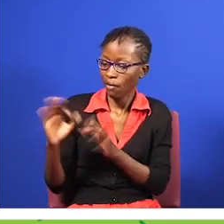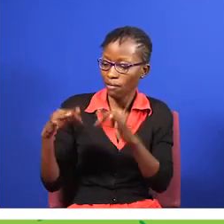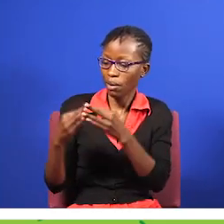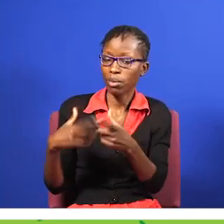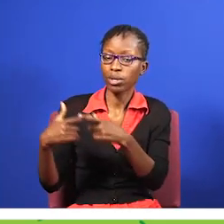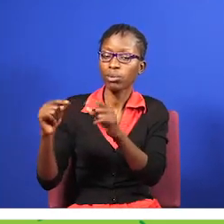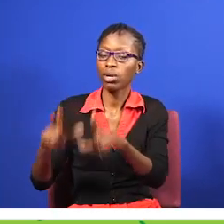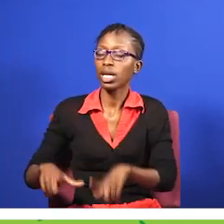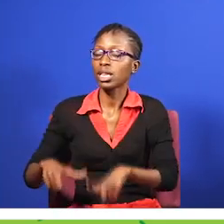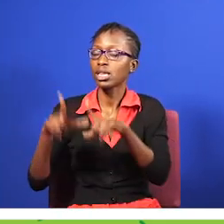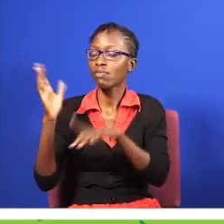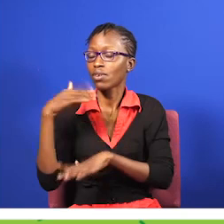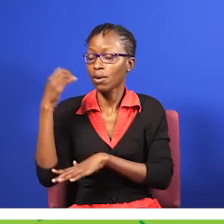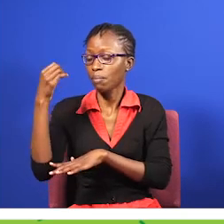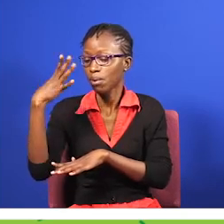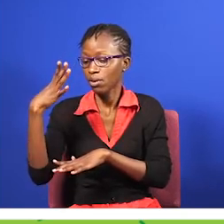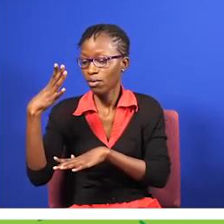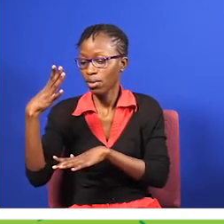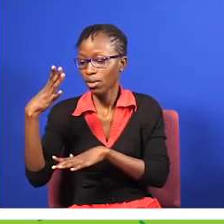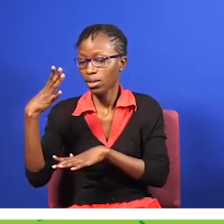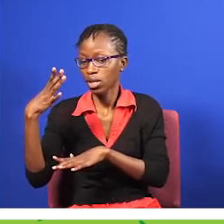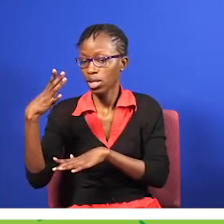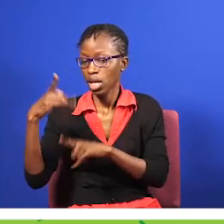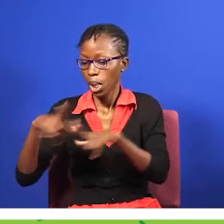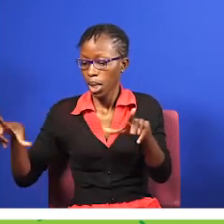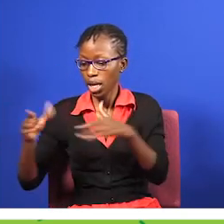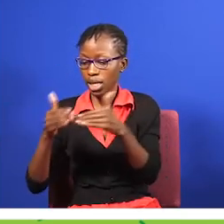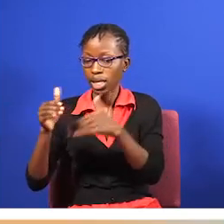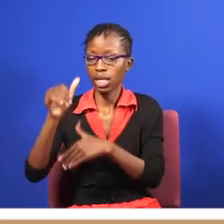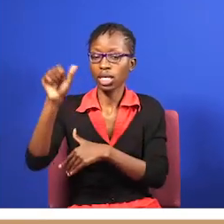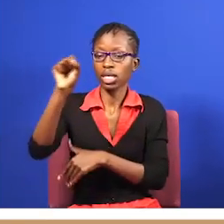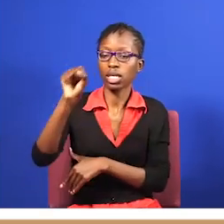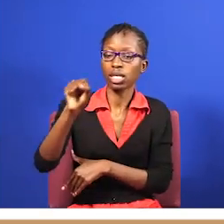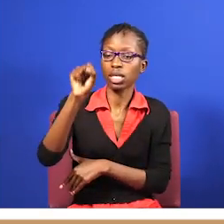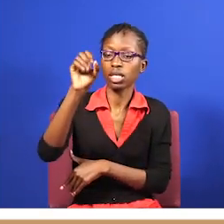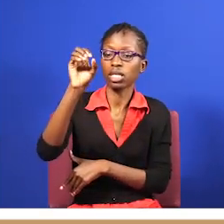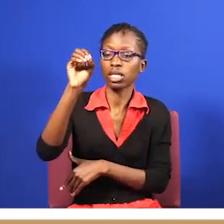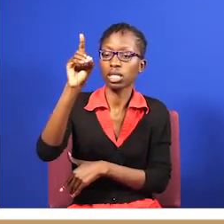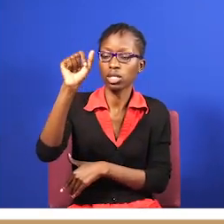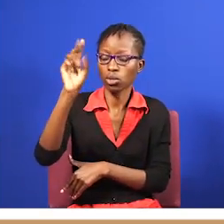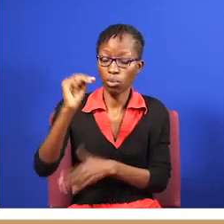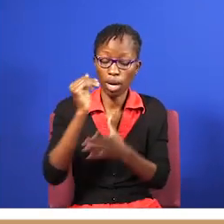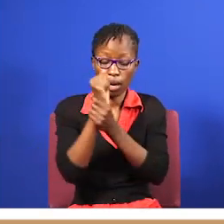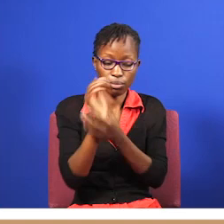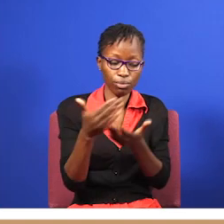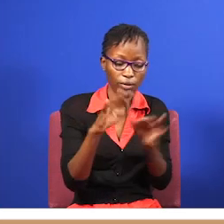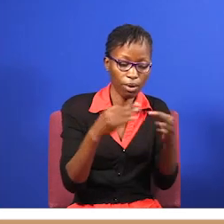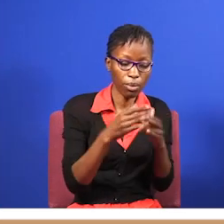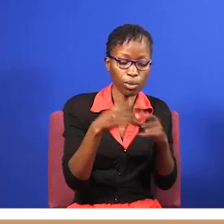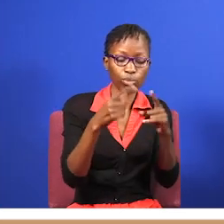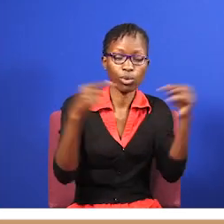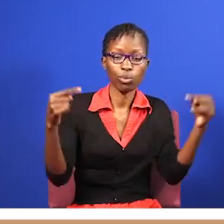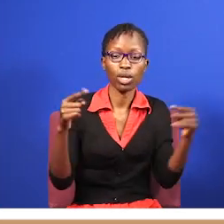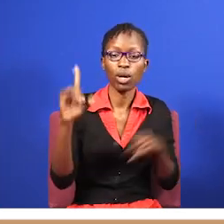and they settled in the beautiful land, near the town of Sodom. Abram took his family and they moved the other way.